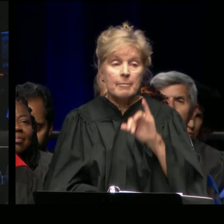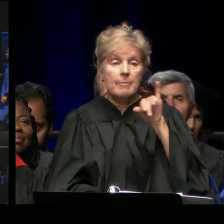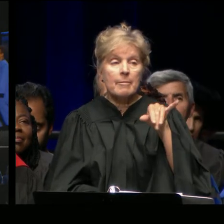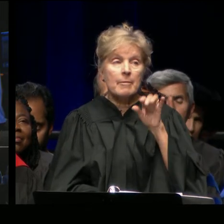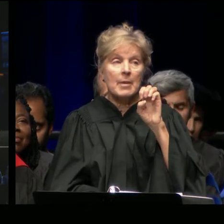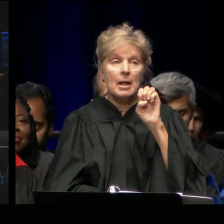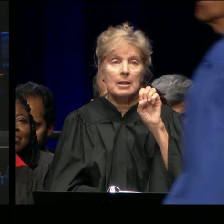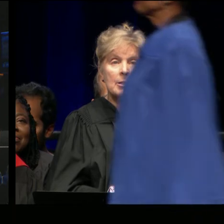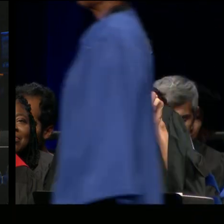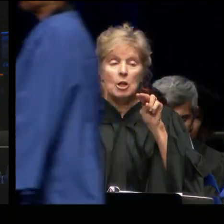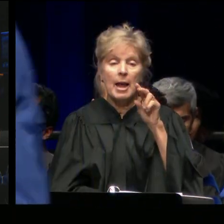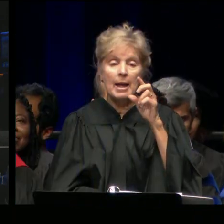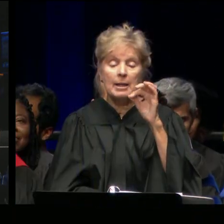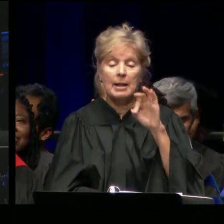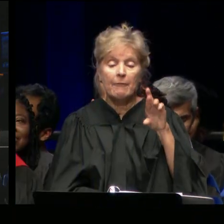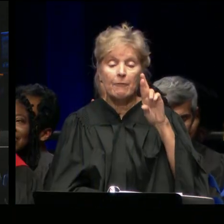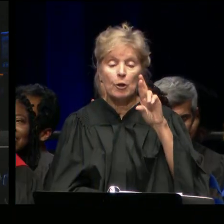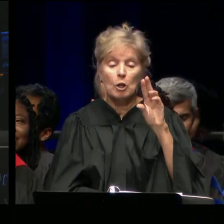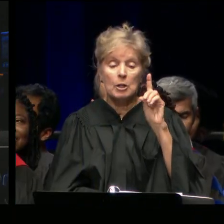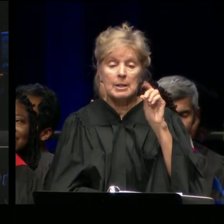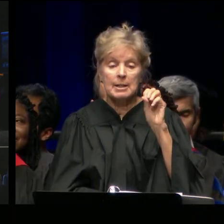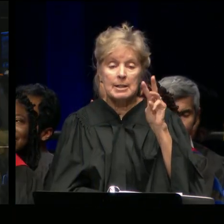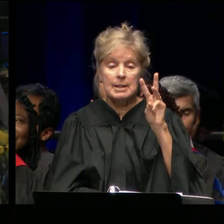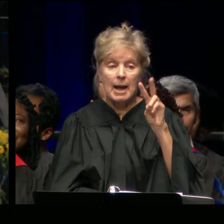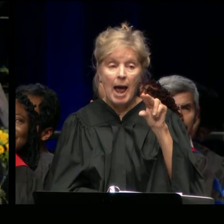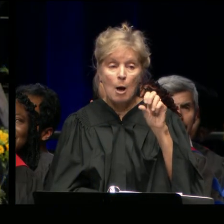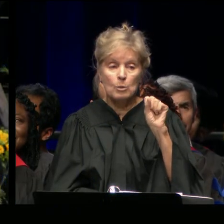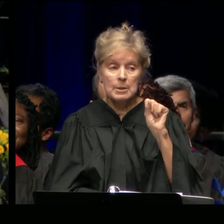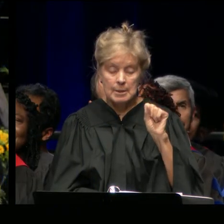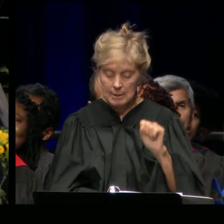Jennifer Downs.